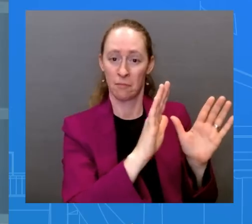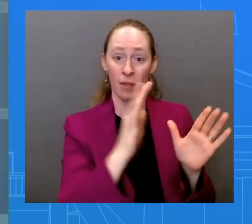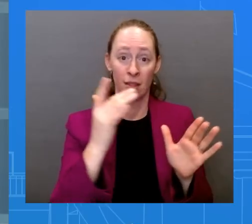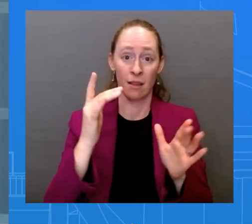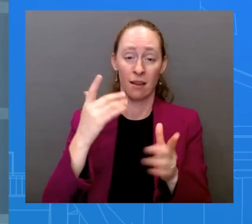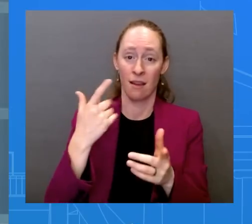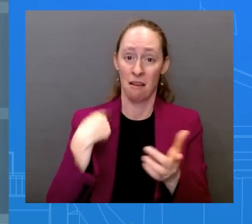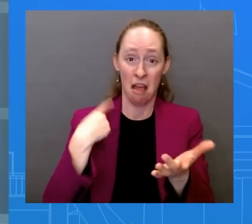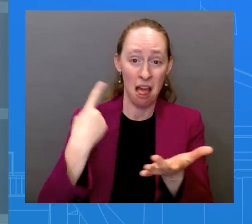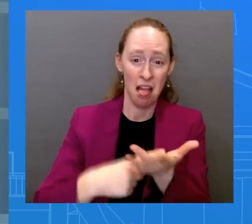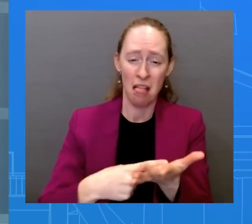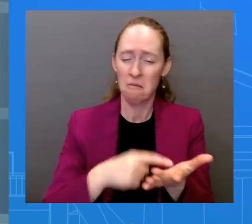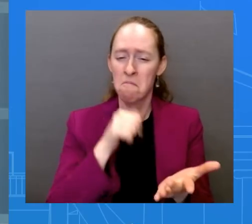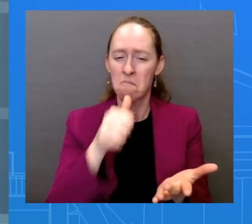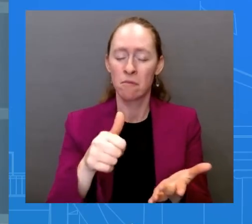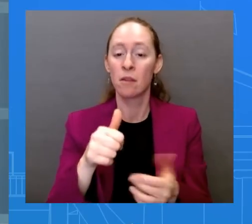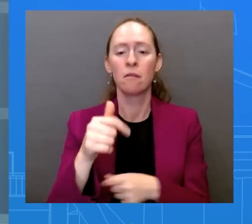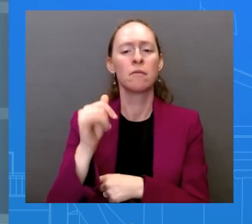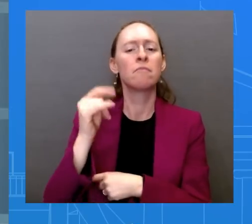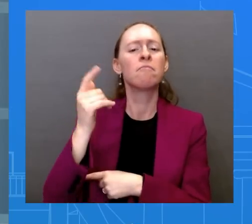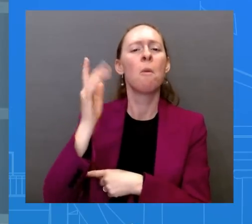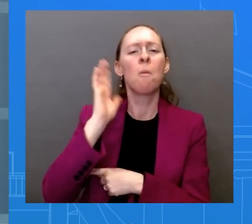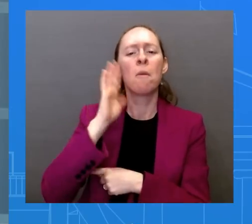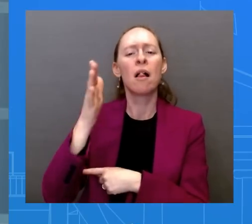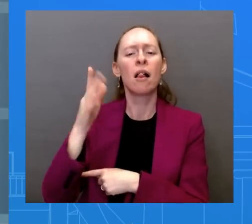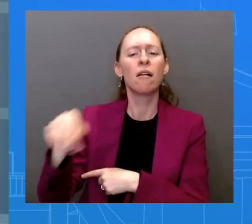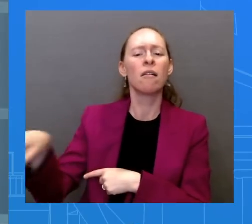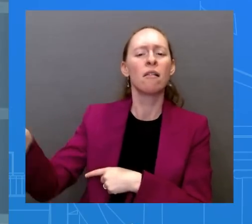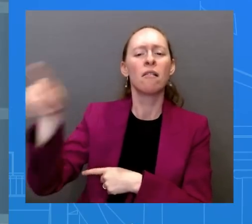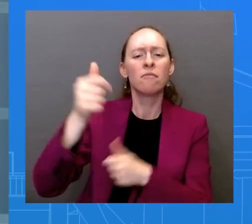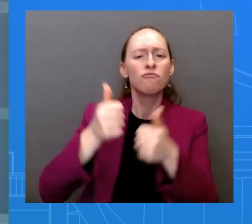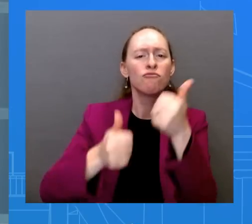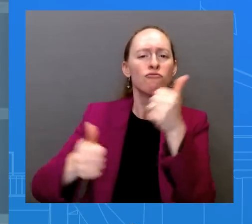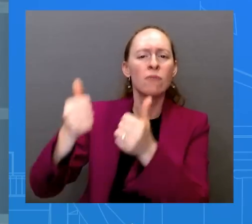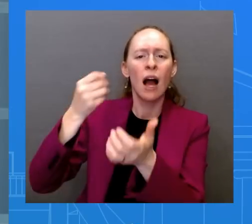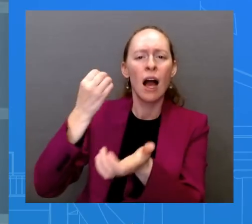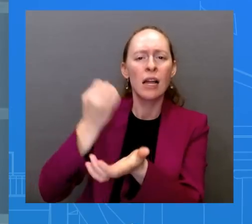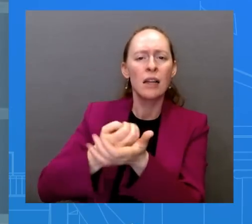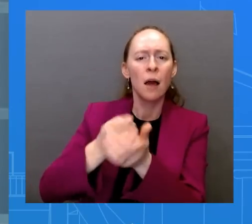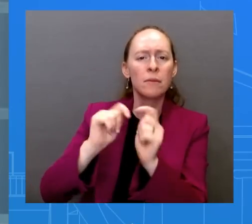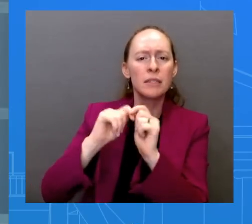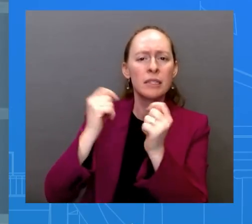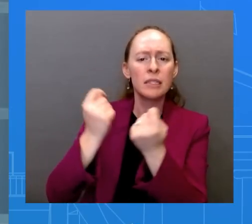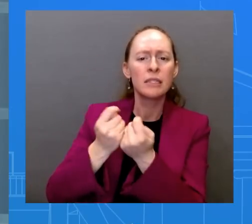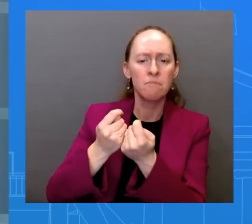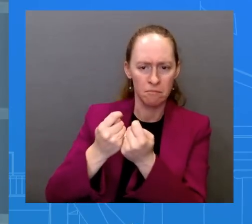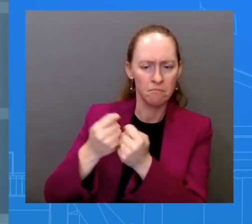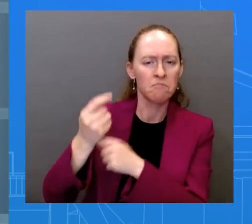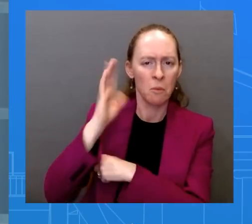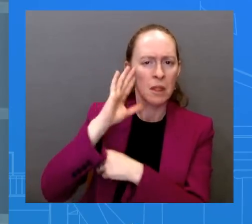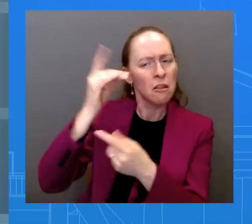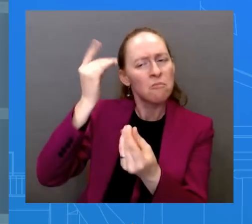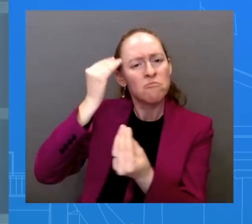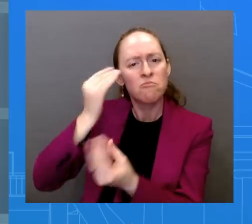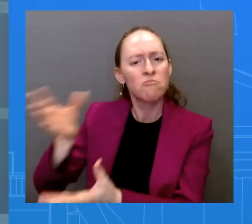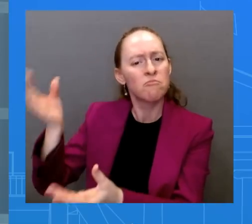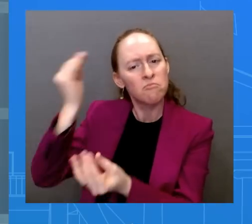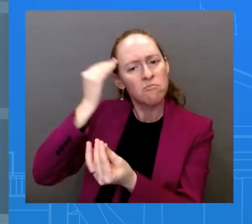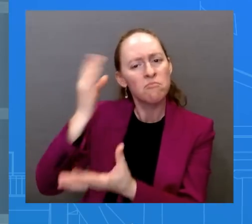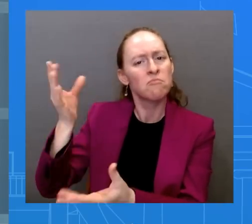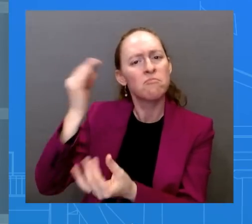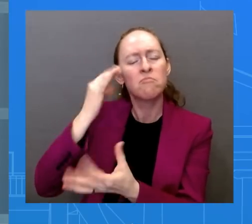president met with senior members of the economic team and got an update on the global economic developments, as they regularly do.